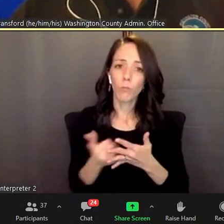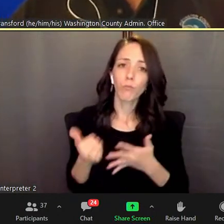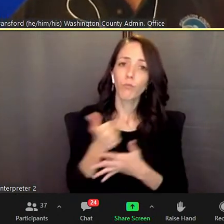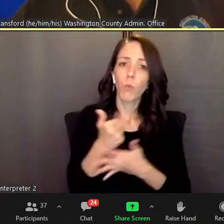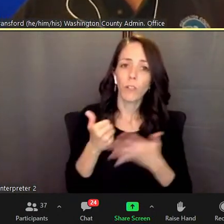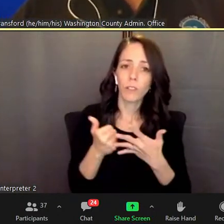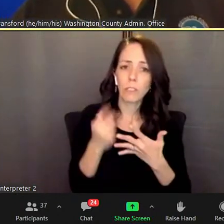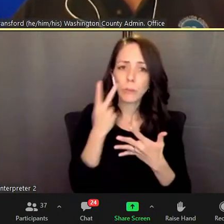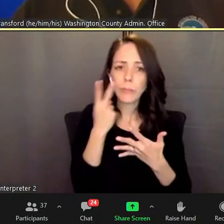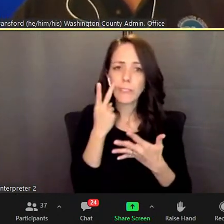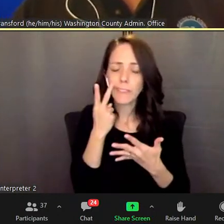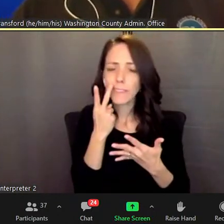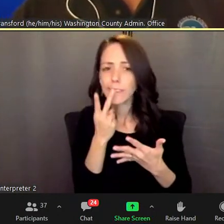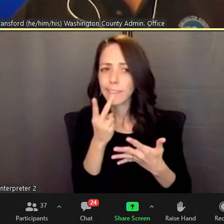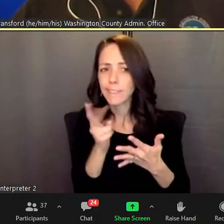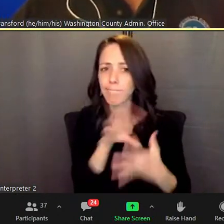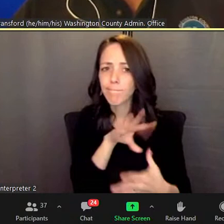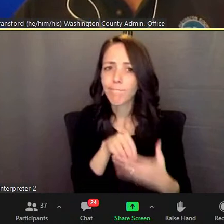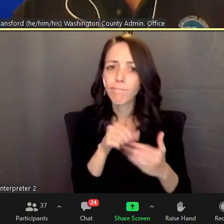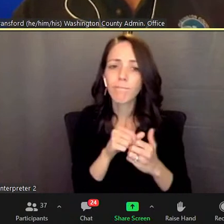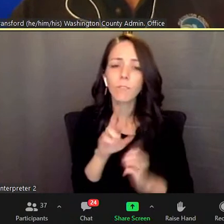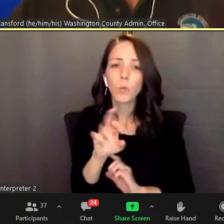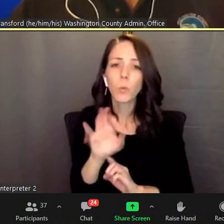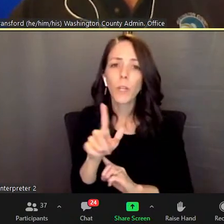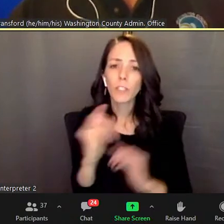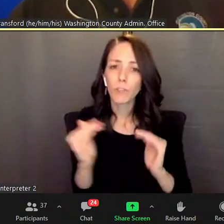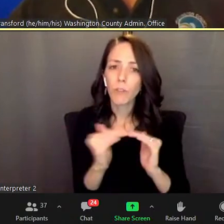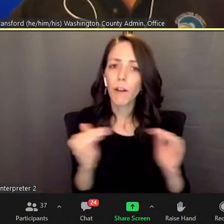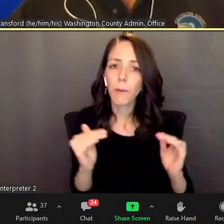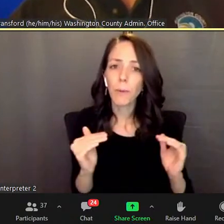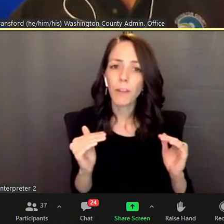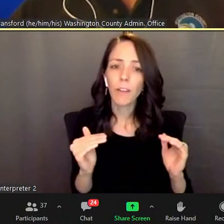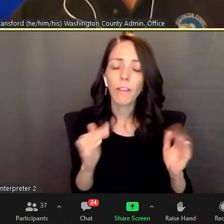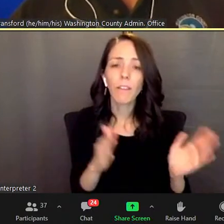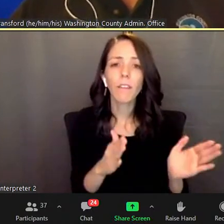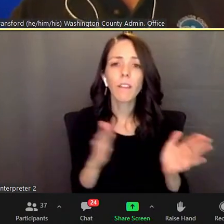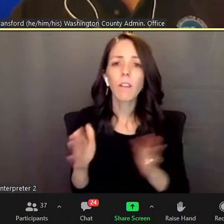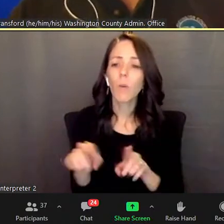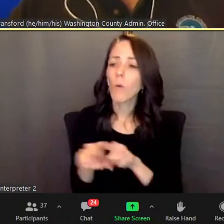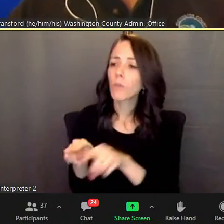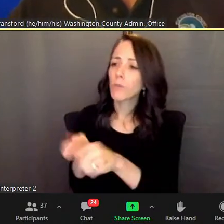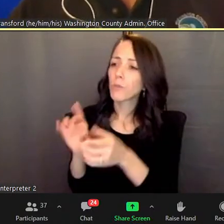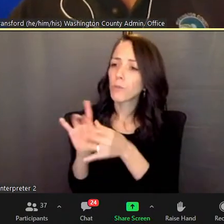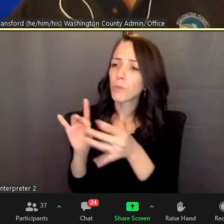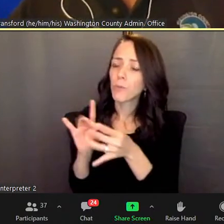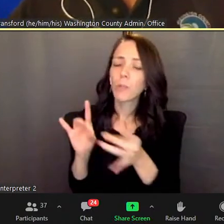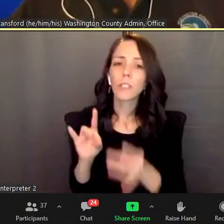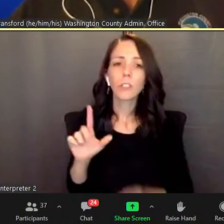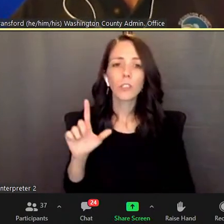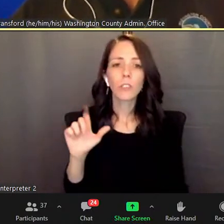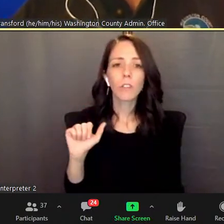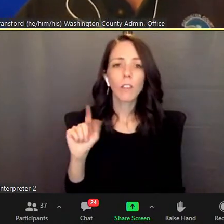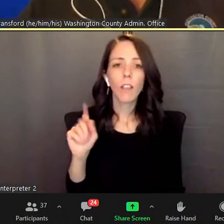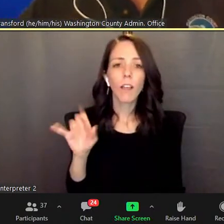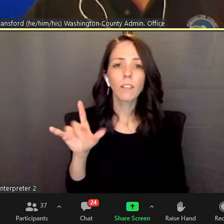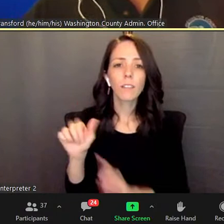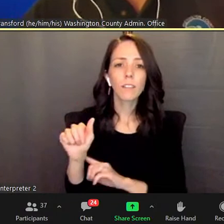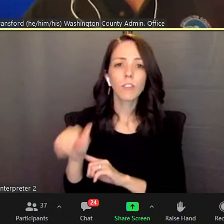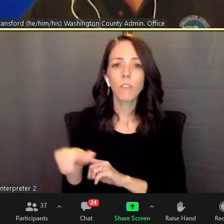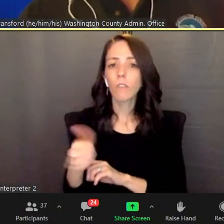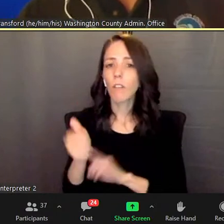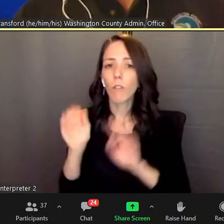I also heard, Chair Harrington, you mentioned Latricia Tillman's name, another great leader in